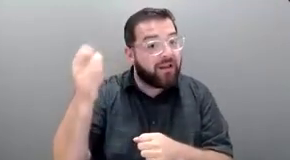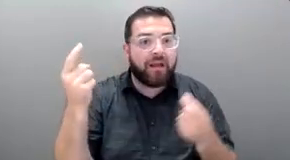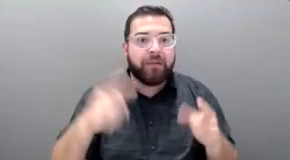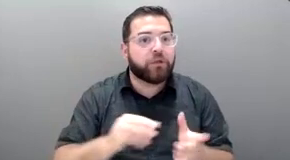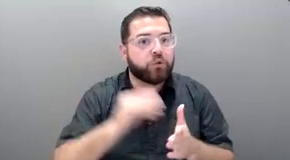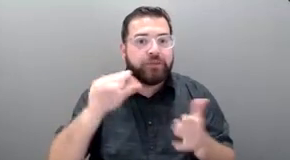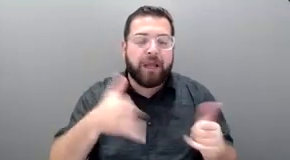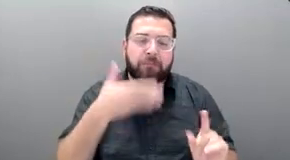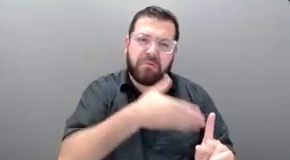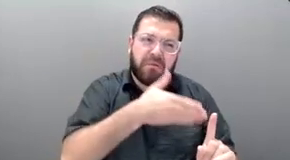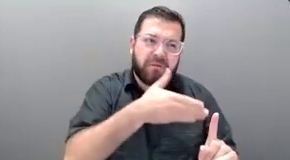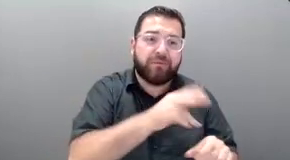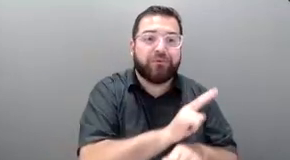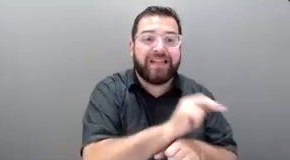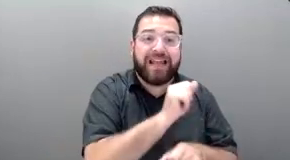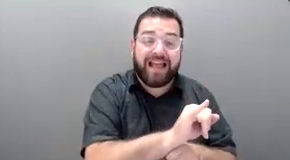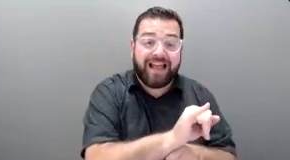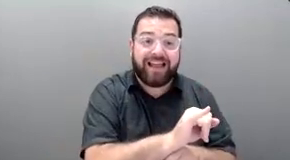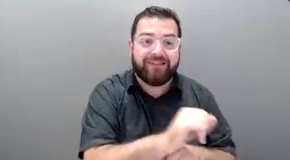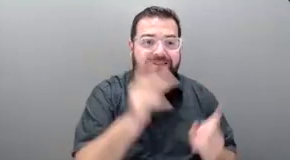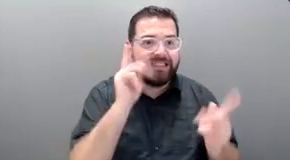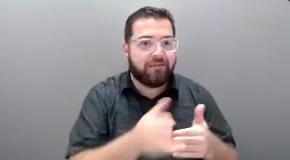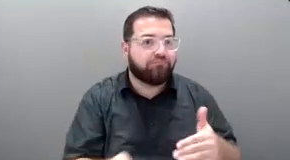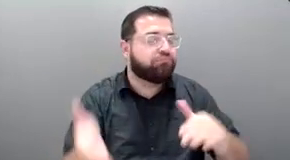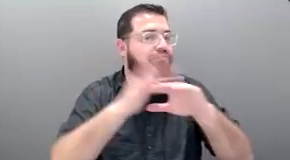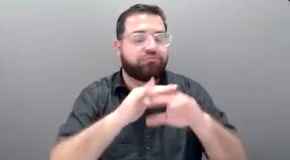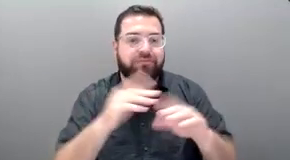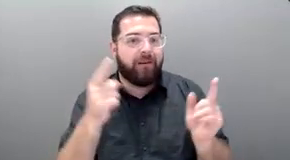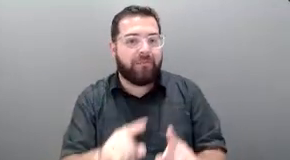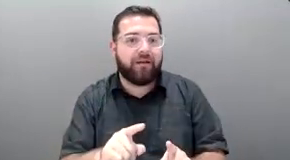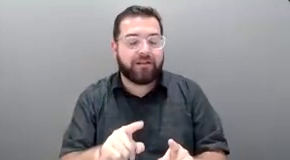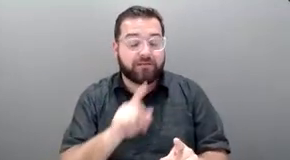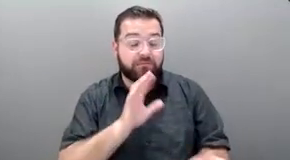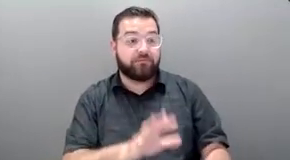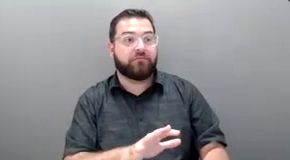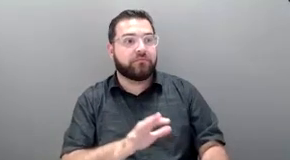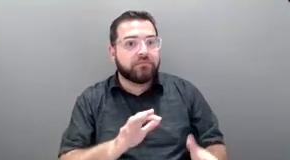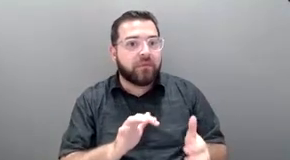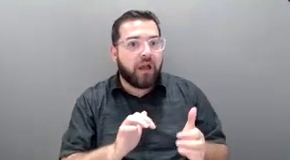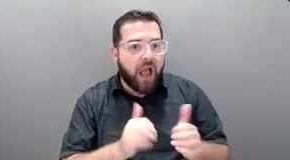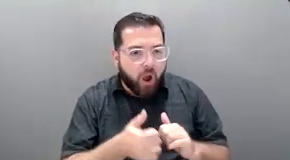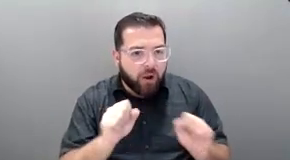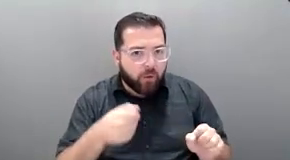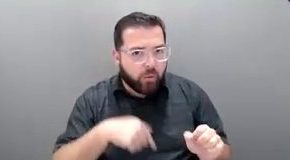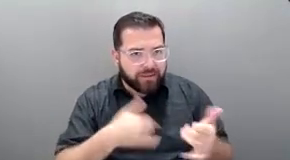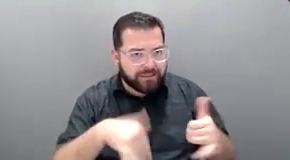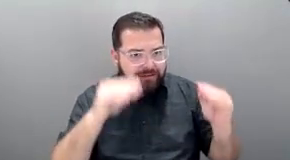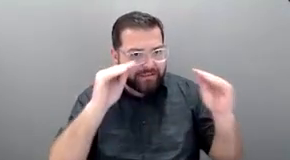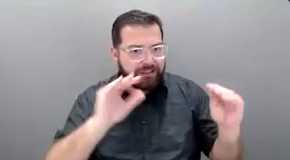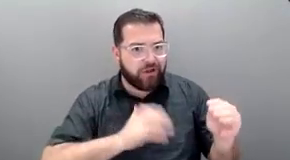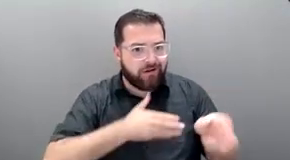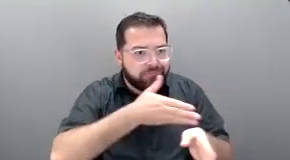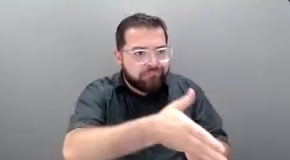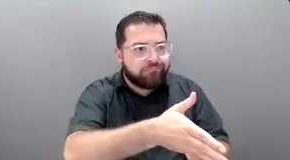think we've all seen that, and it's been extremely jarring. Like, how do we teach our disciplines now? And